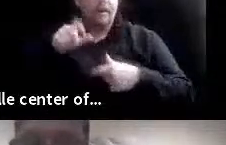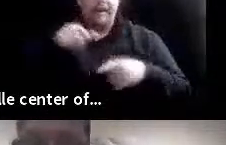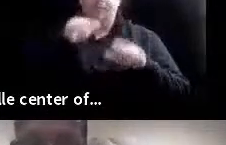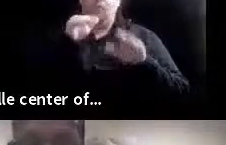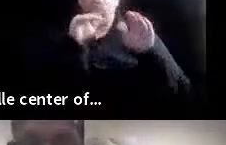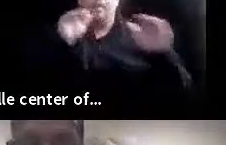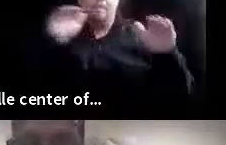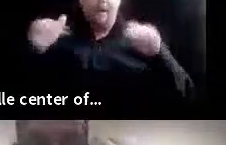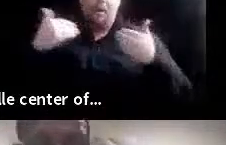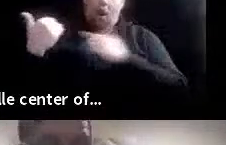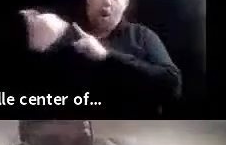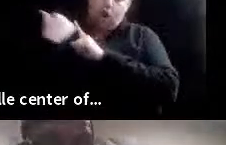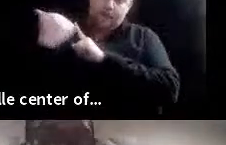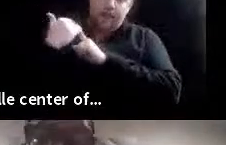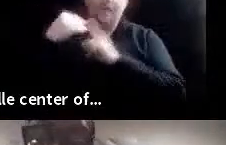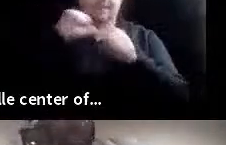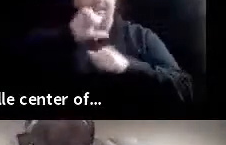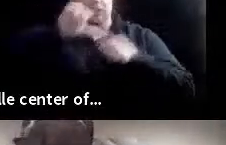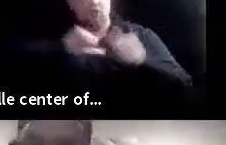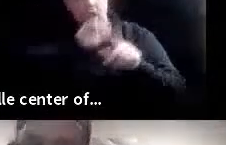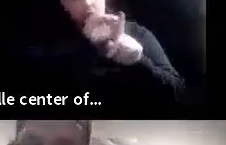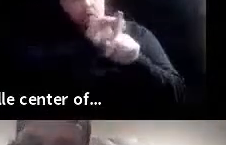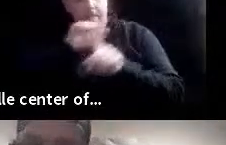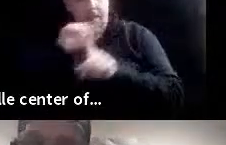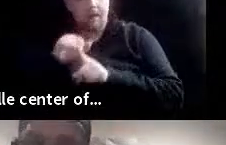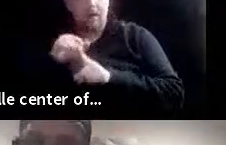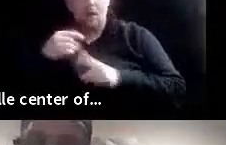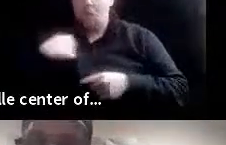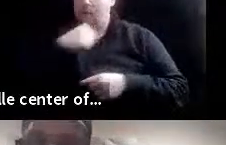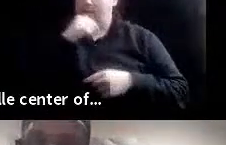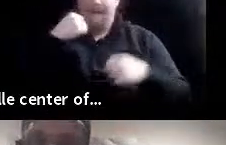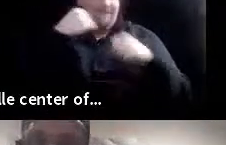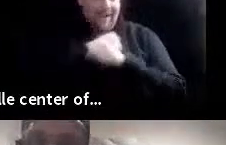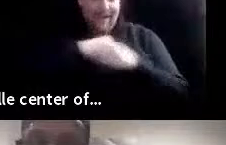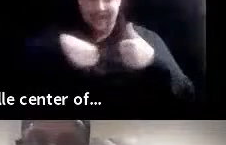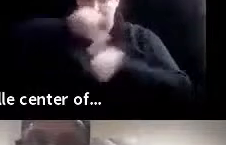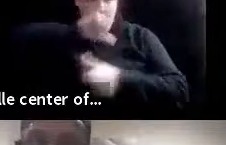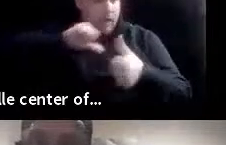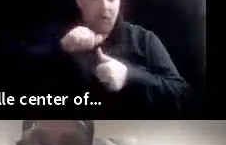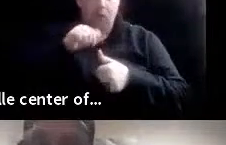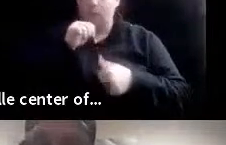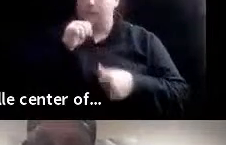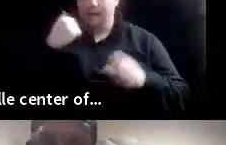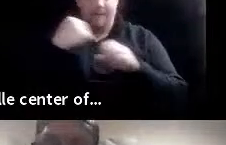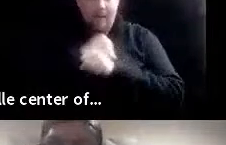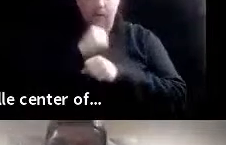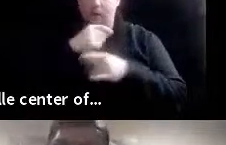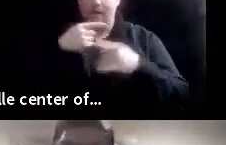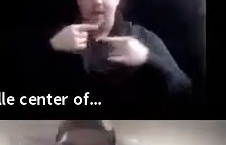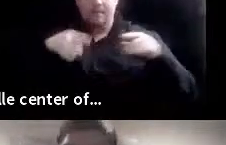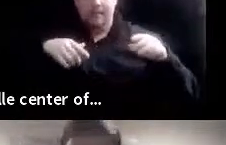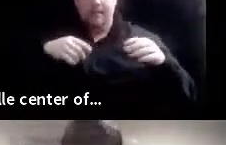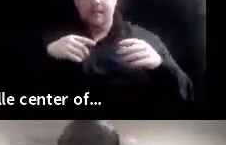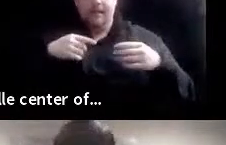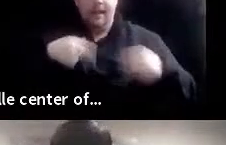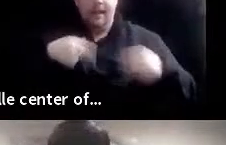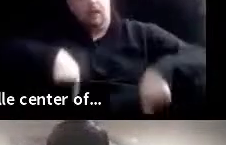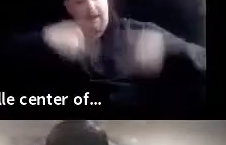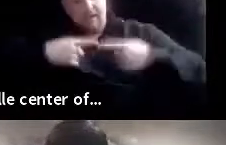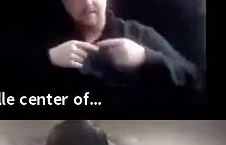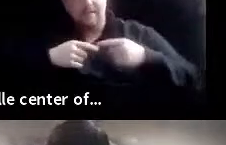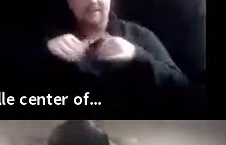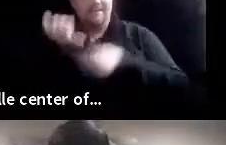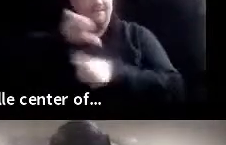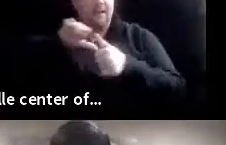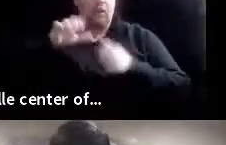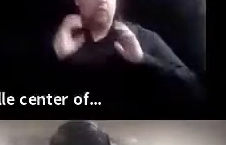reminding ourselves and each other that we're not fighting each other. We do not need to be against one another as fellow citizens,